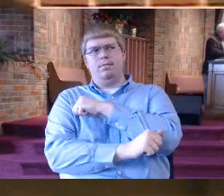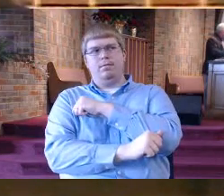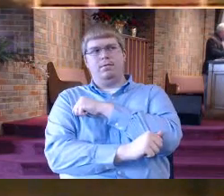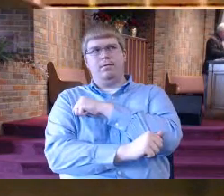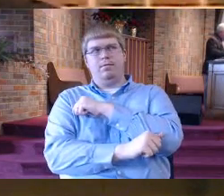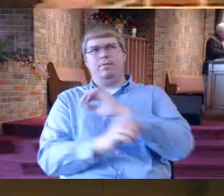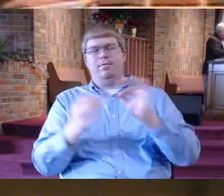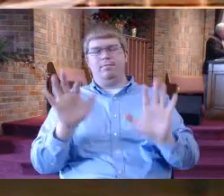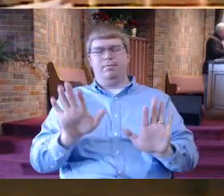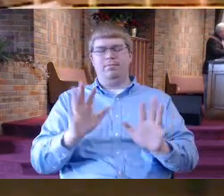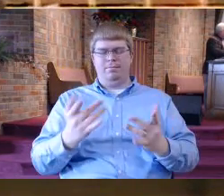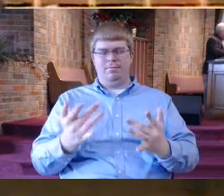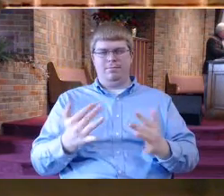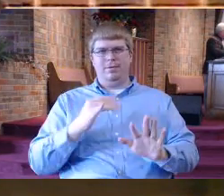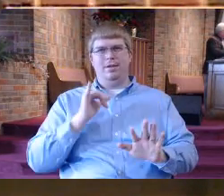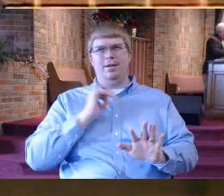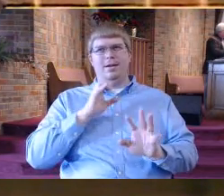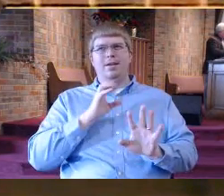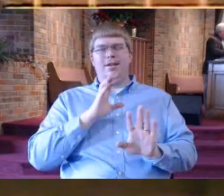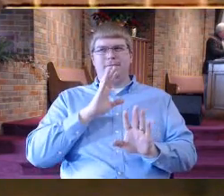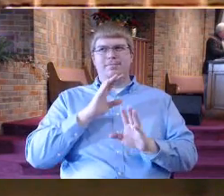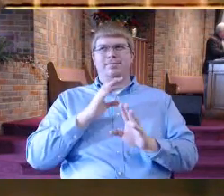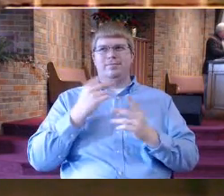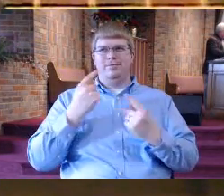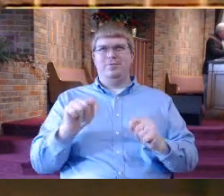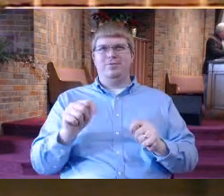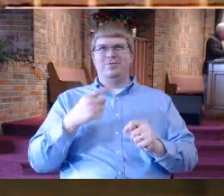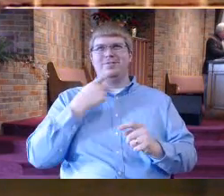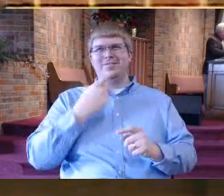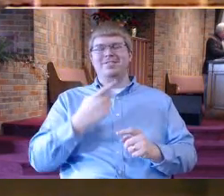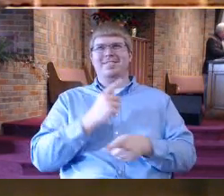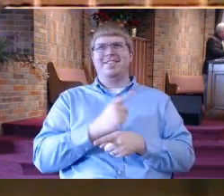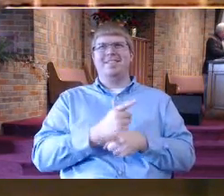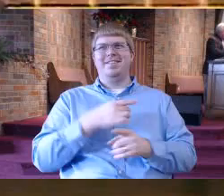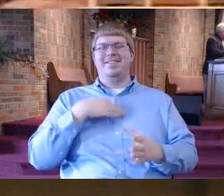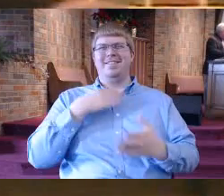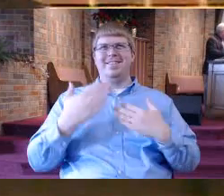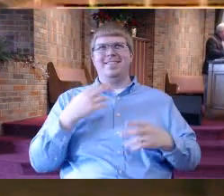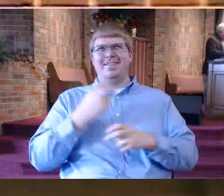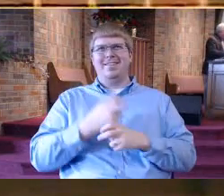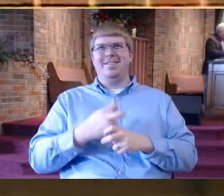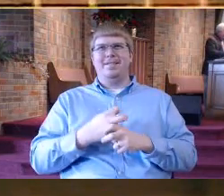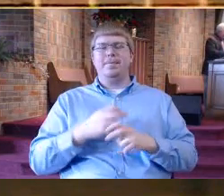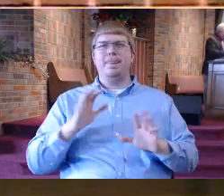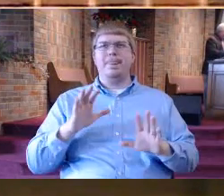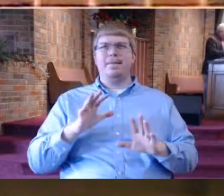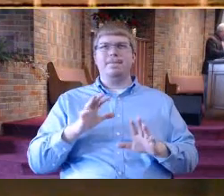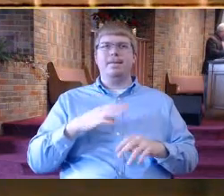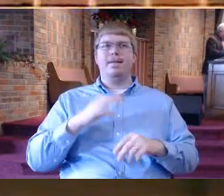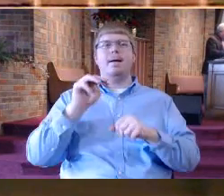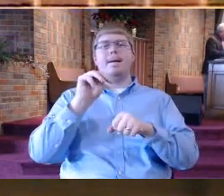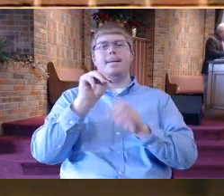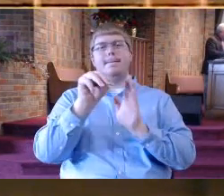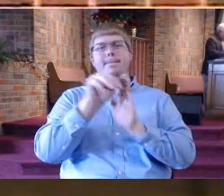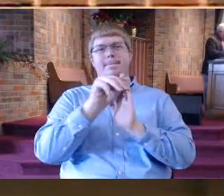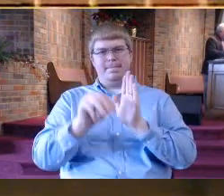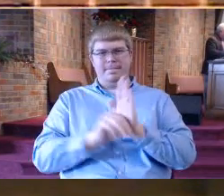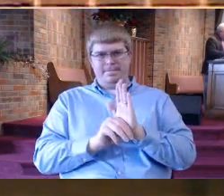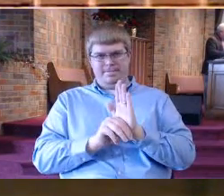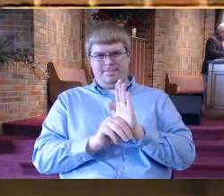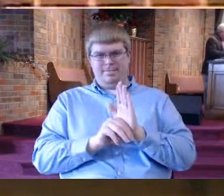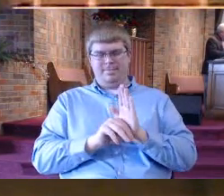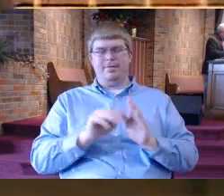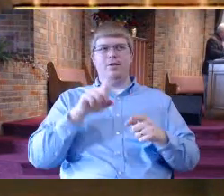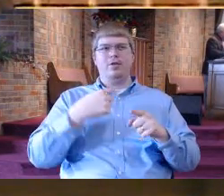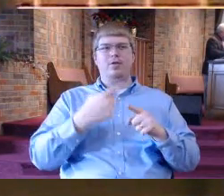my tongue in a moment, or vice versa. Moses, in asking God about